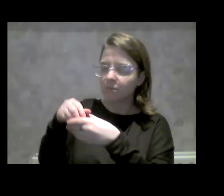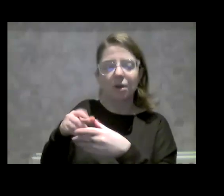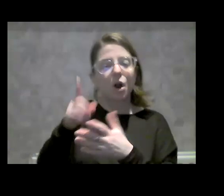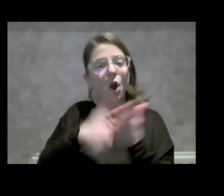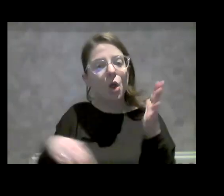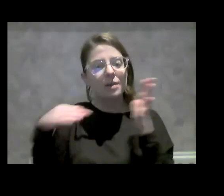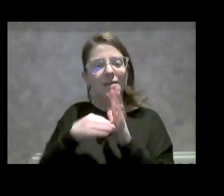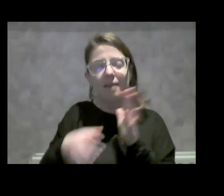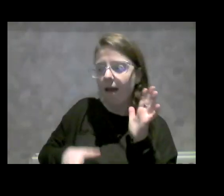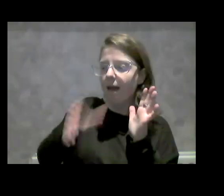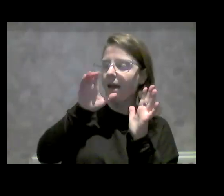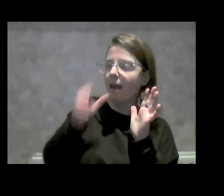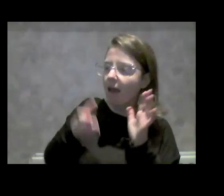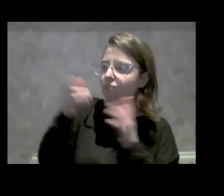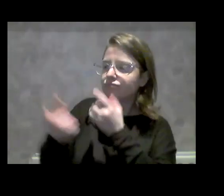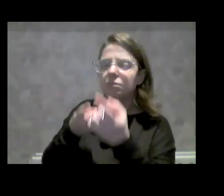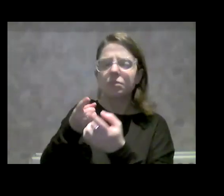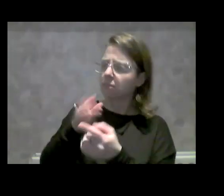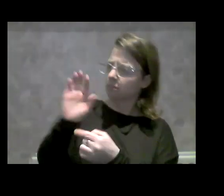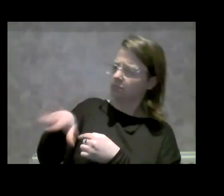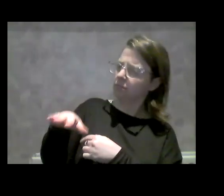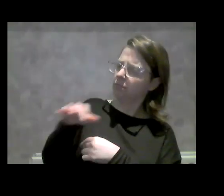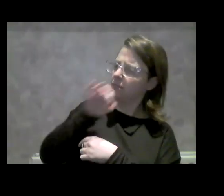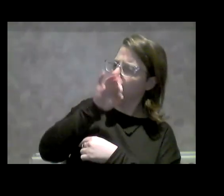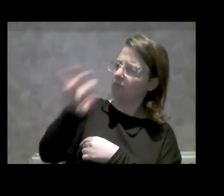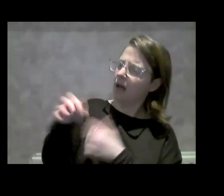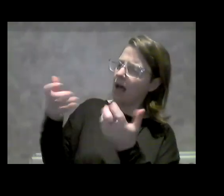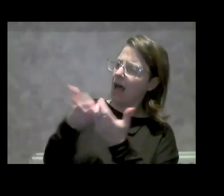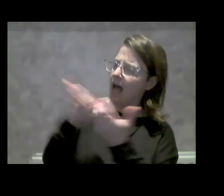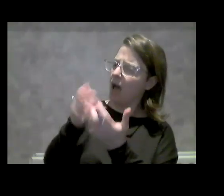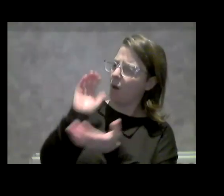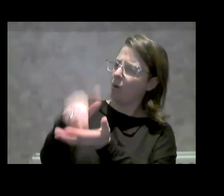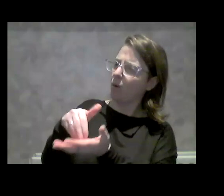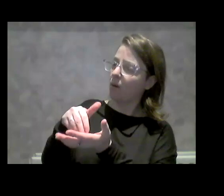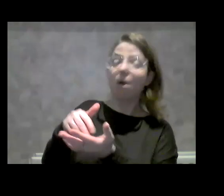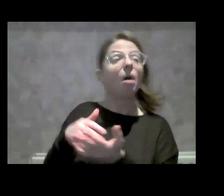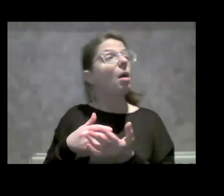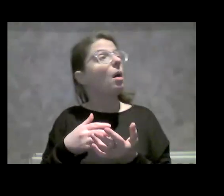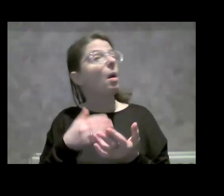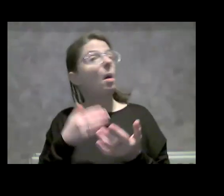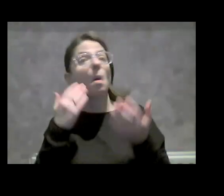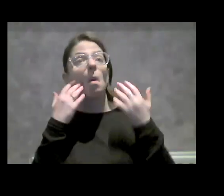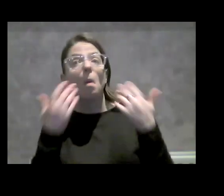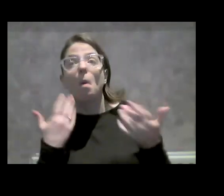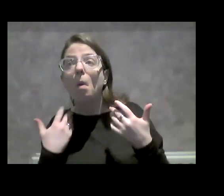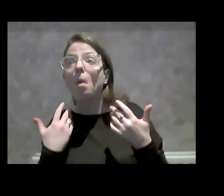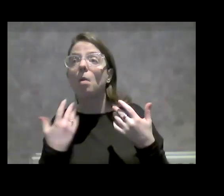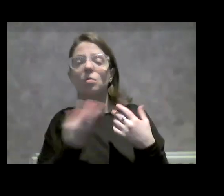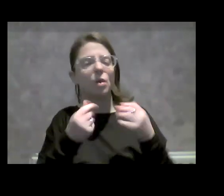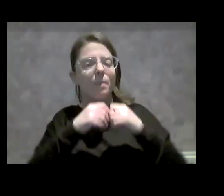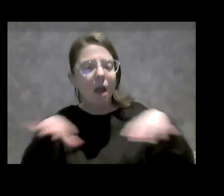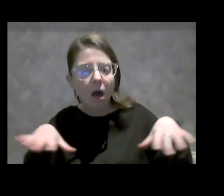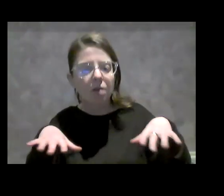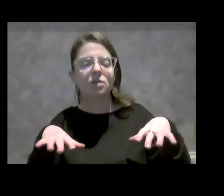Lucozade. I asked them how they got there. Some didn't even know they were there. Some had been lost. Some had been looking